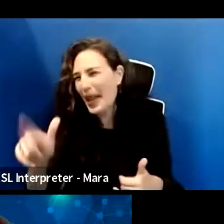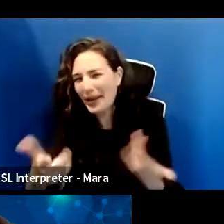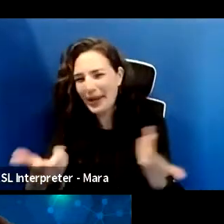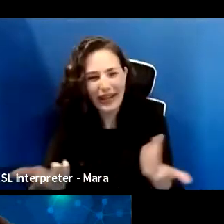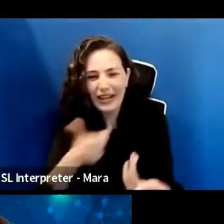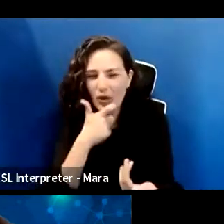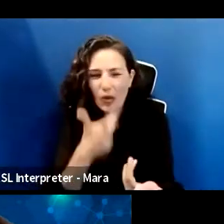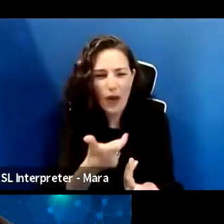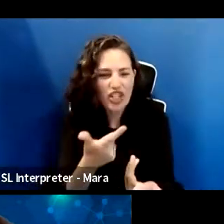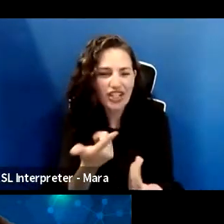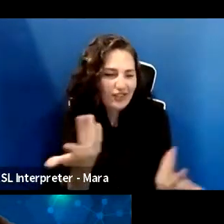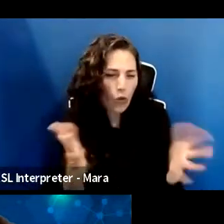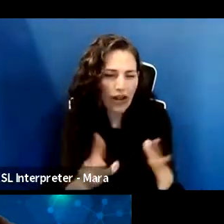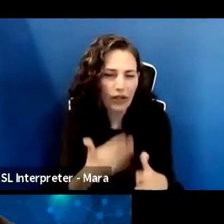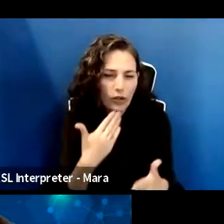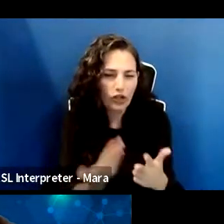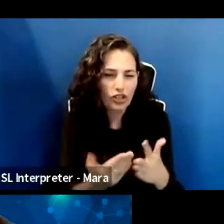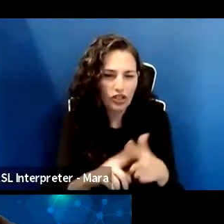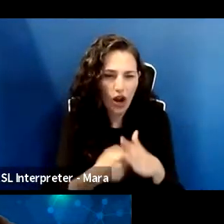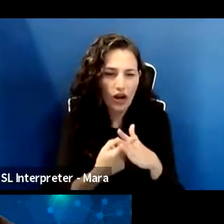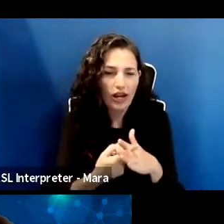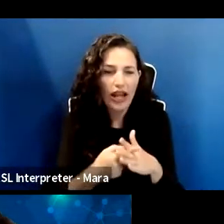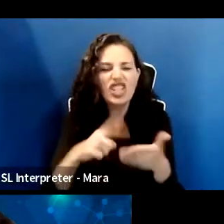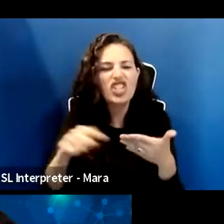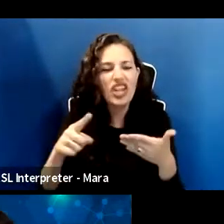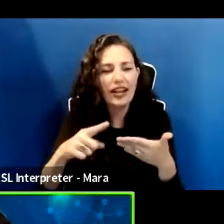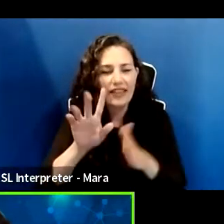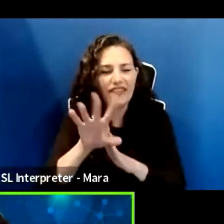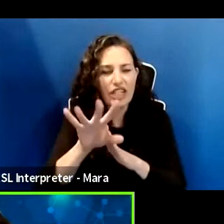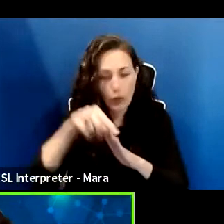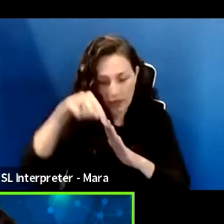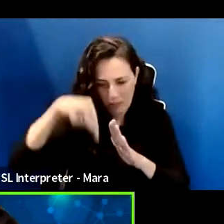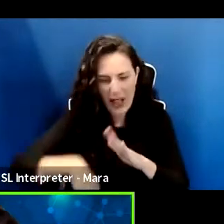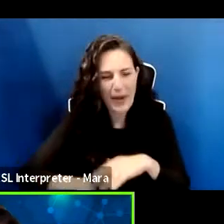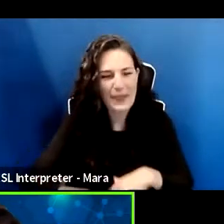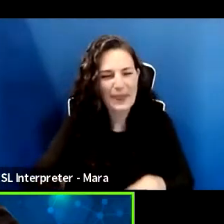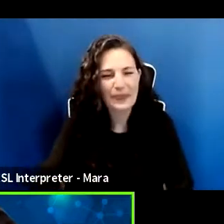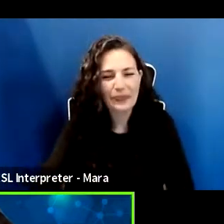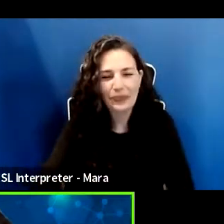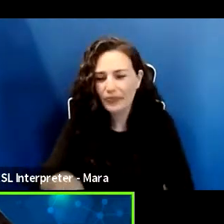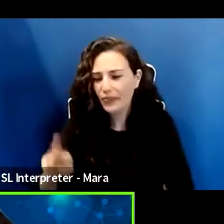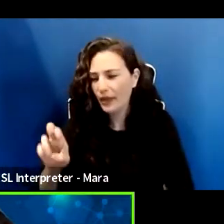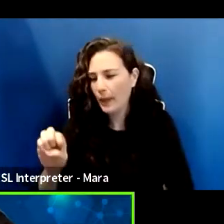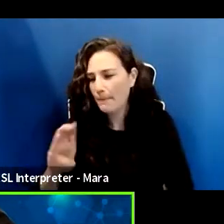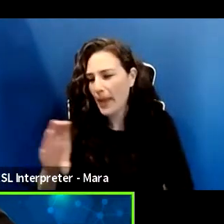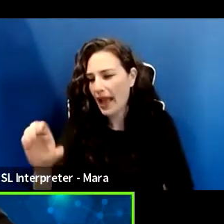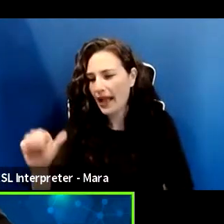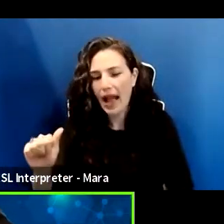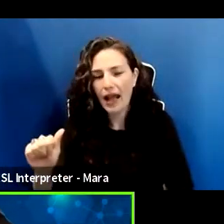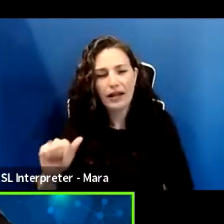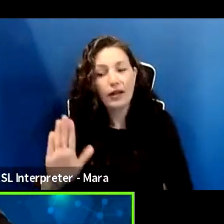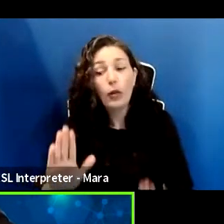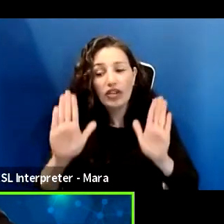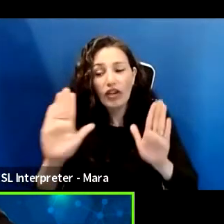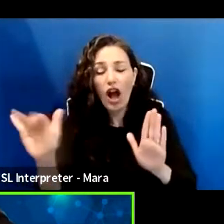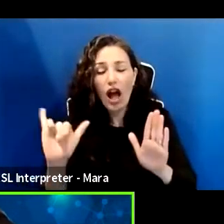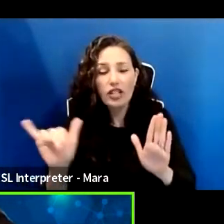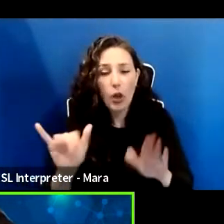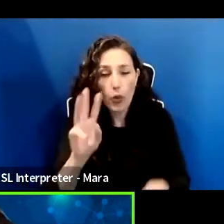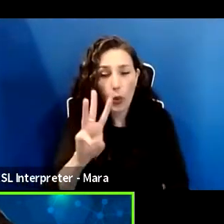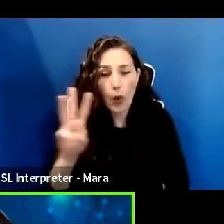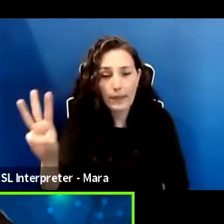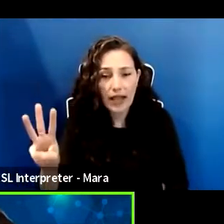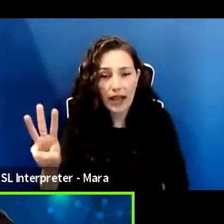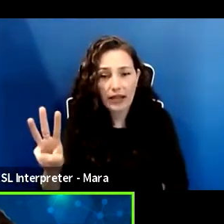on. But check out the videos below. Great, and people can also go to the website, to the video gallery